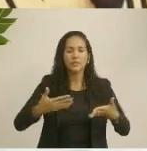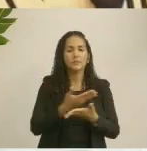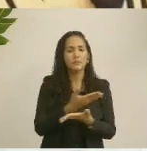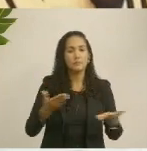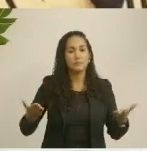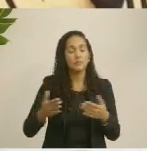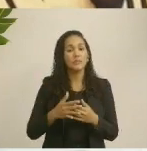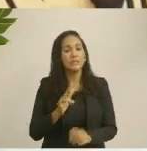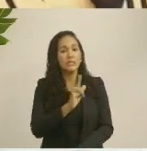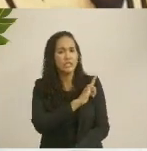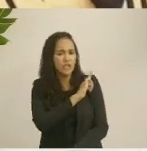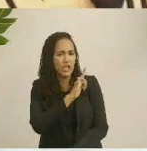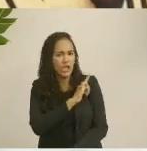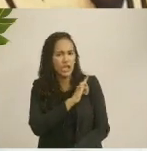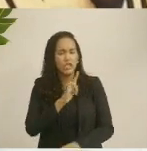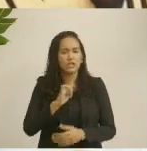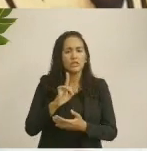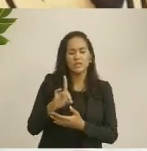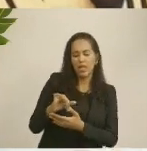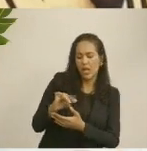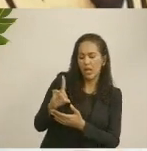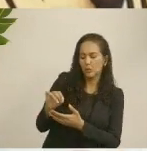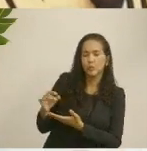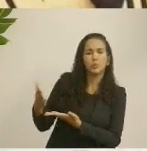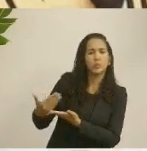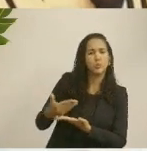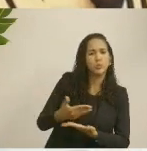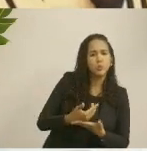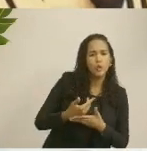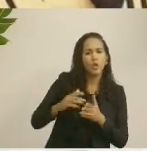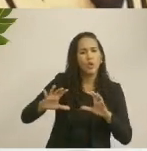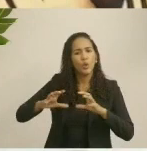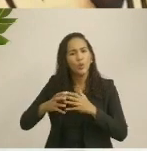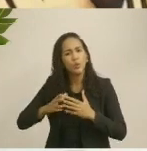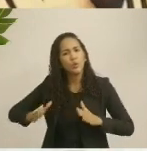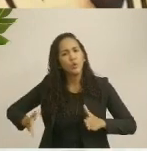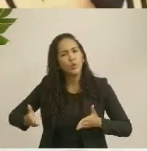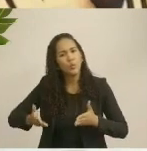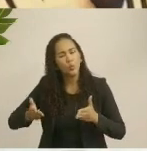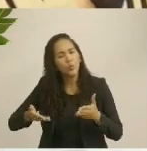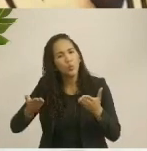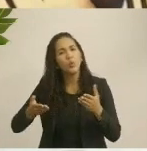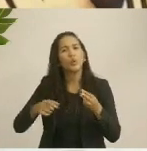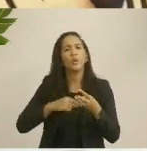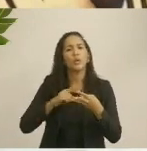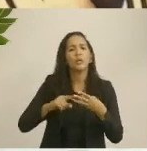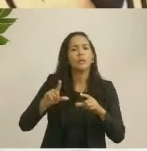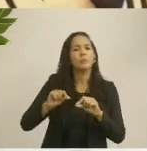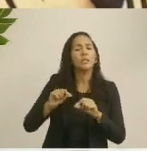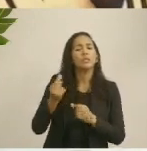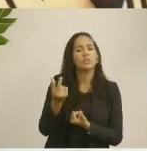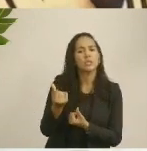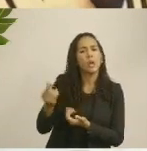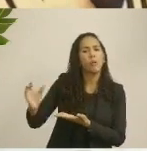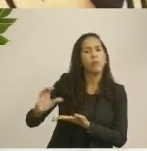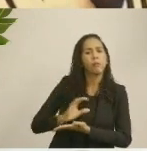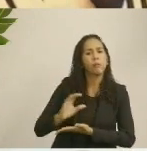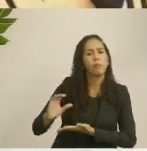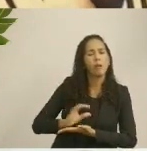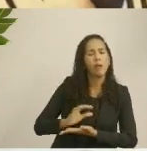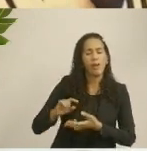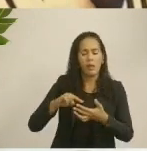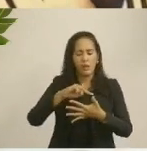of community engagement or new forms of finance, these are examples of the